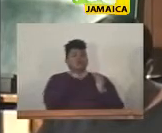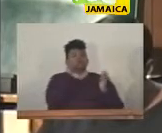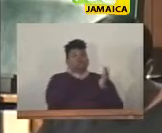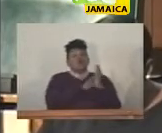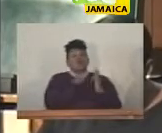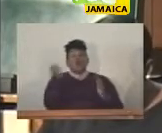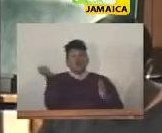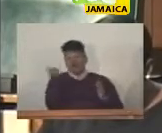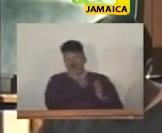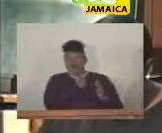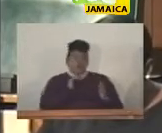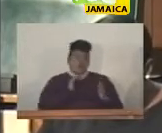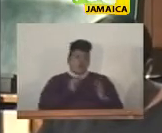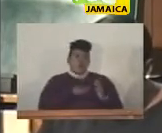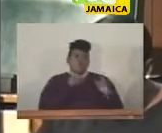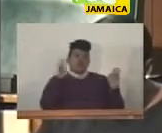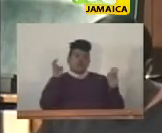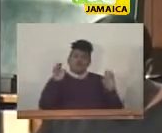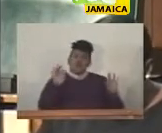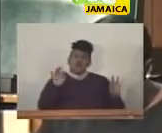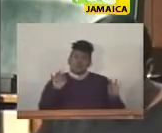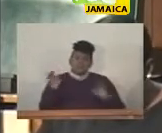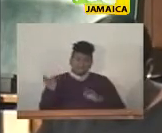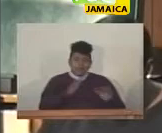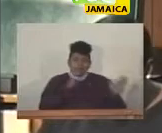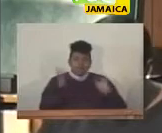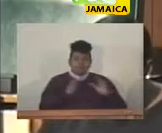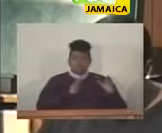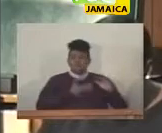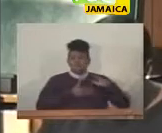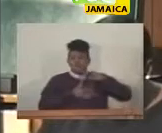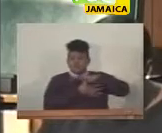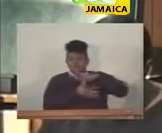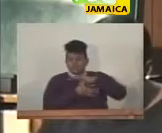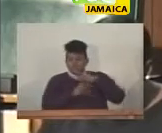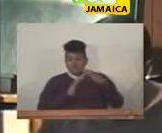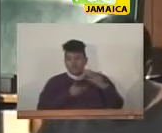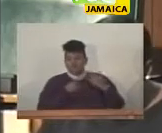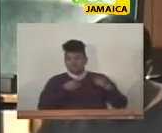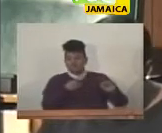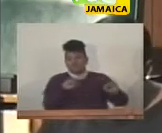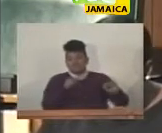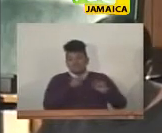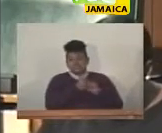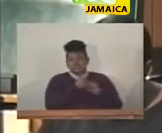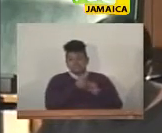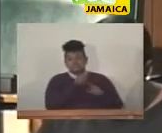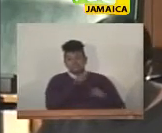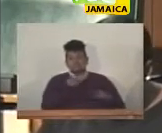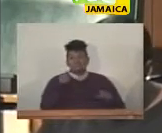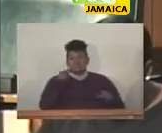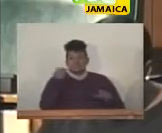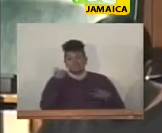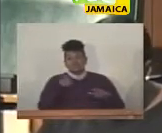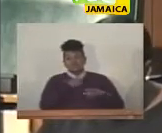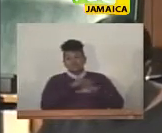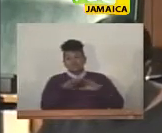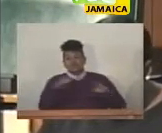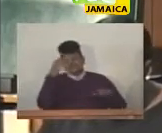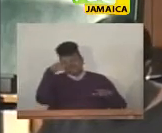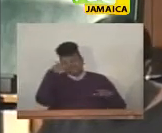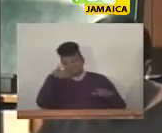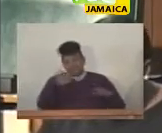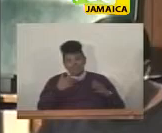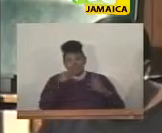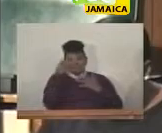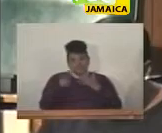right direction, barring exogenous factors, and noting that while efforts continue to stimulate job creation, we are experiencing